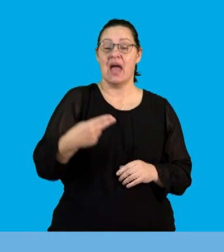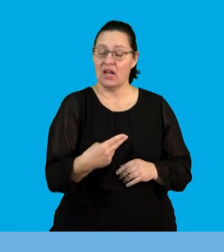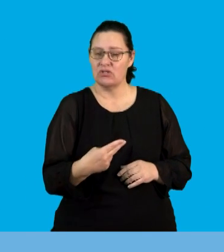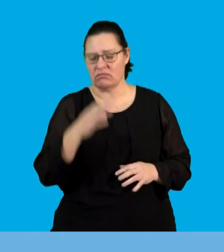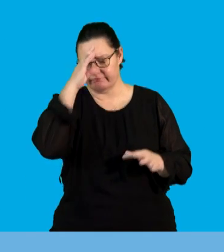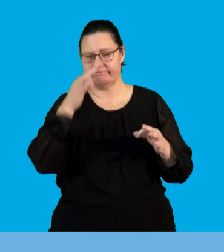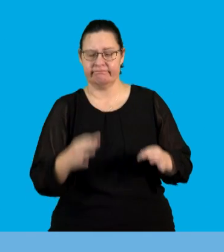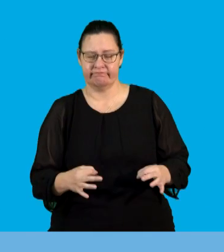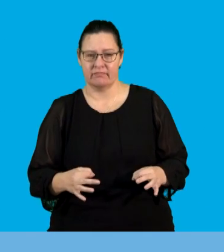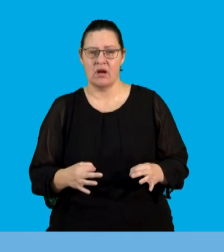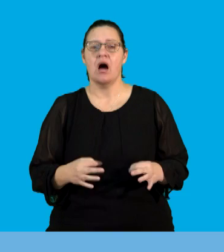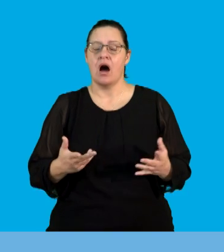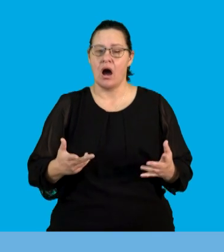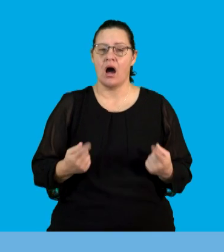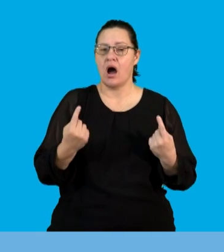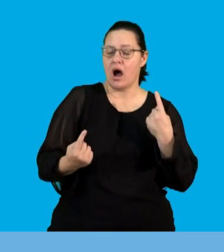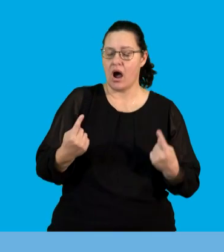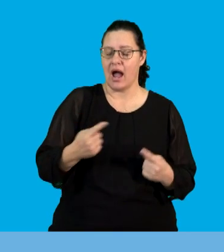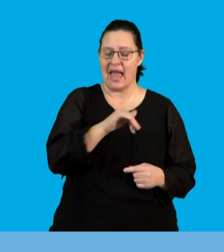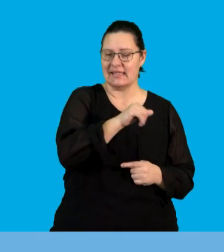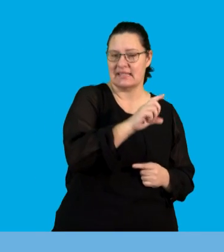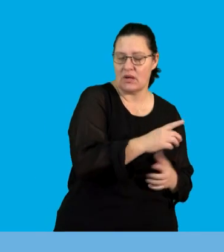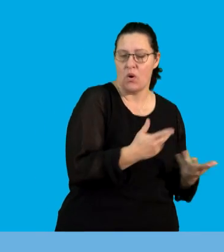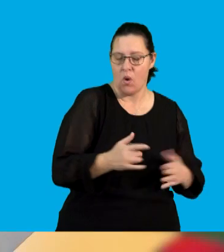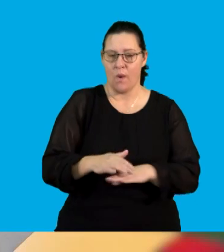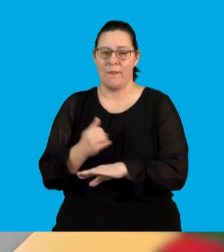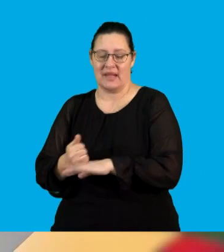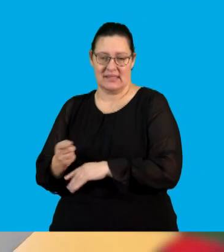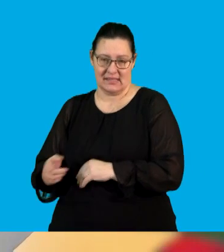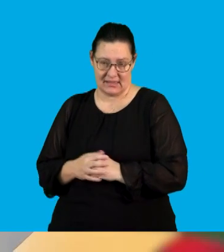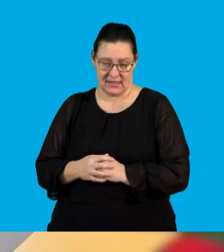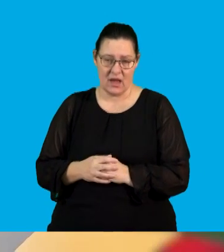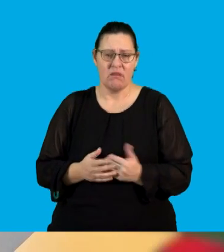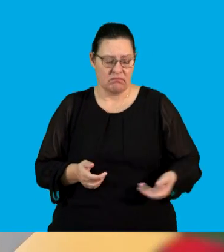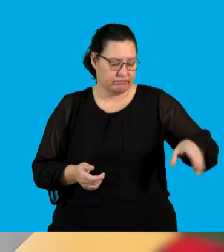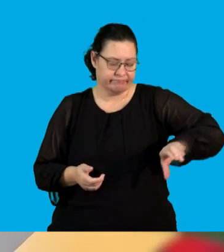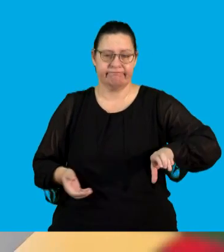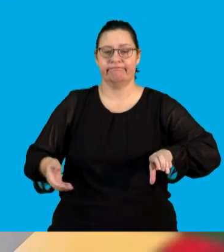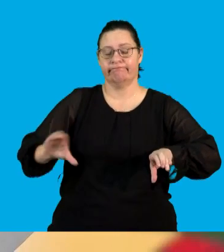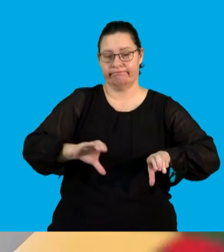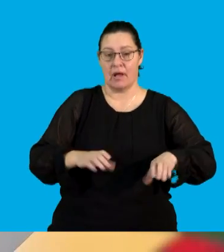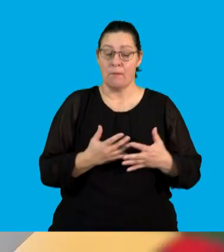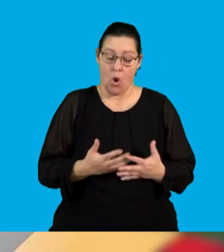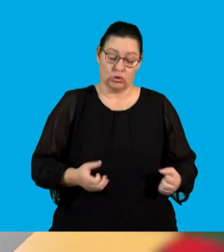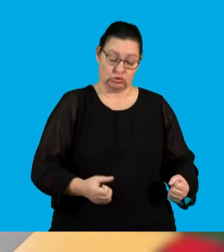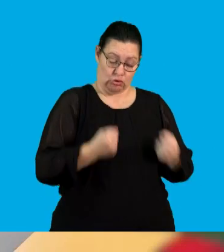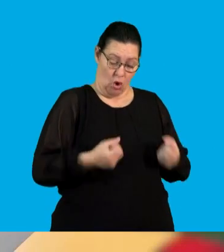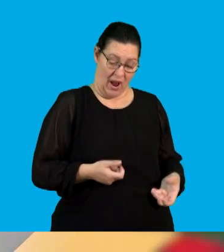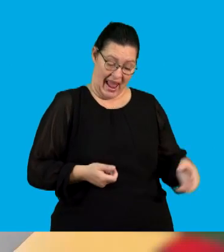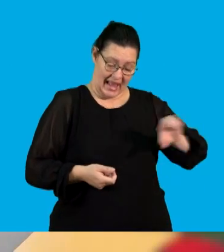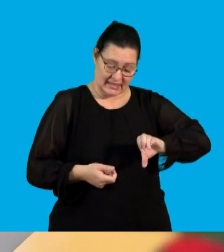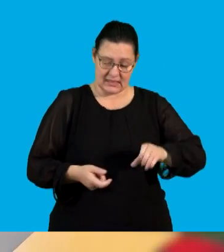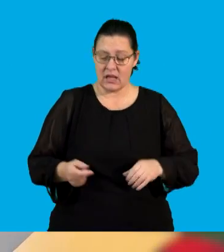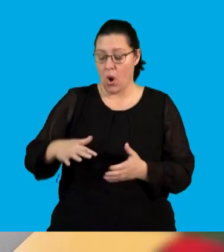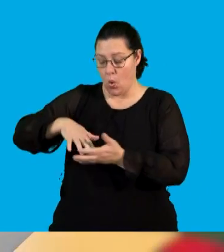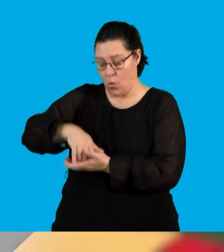the pH is going to be determined by the strength of either the acid or the base that we have added. If we've added a strong